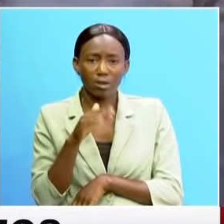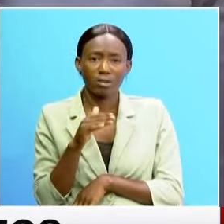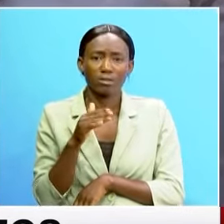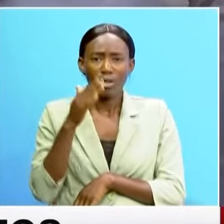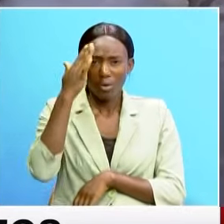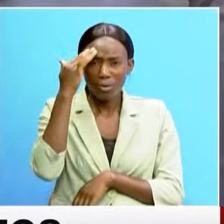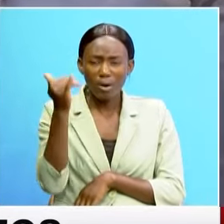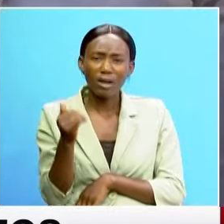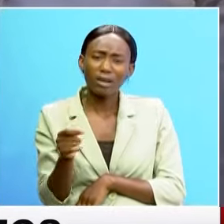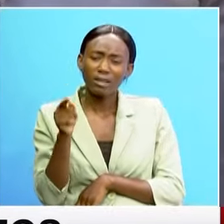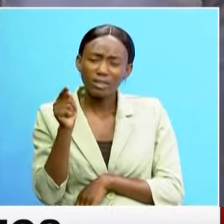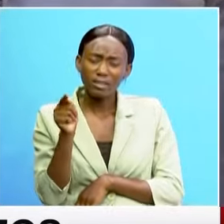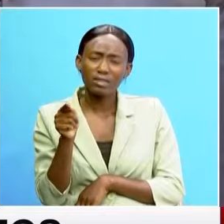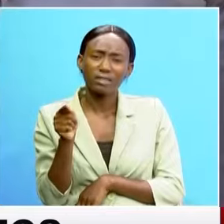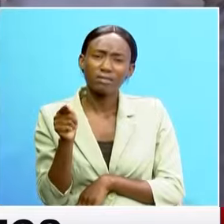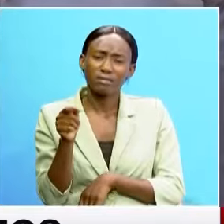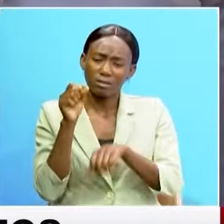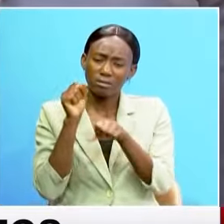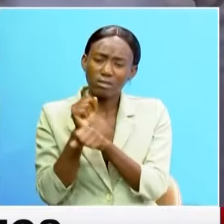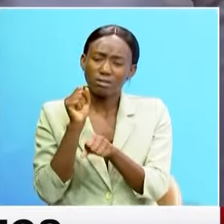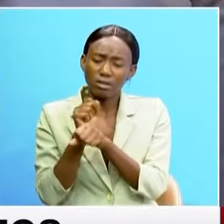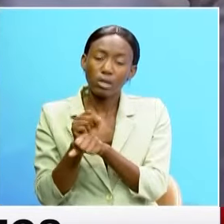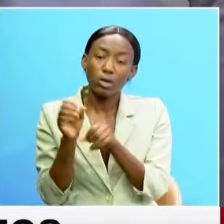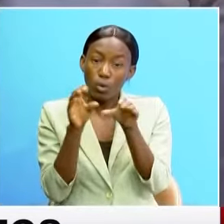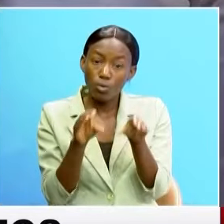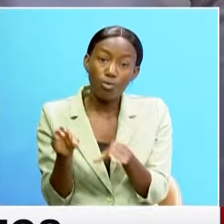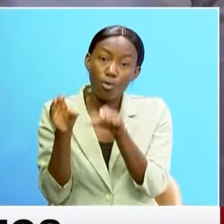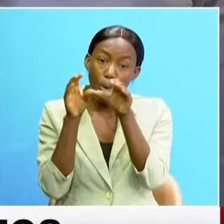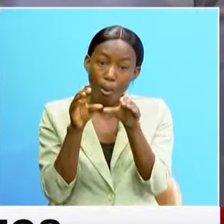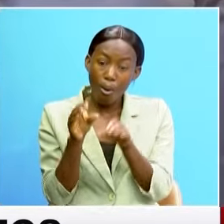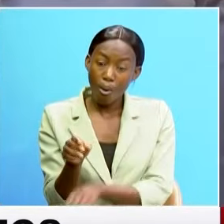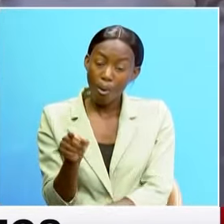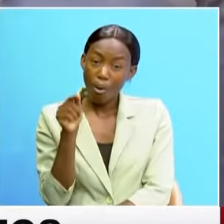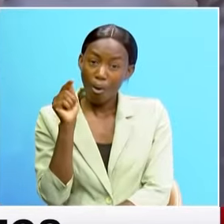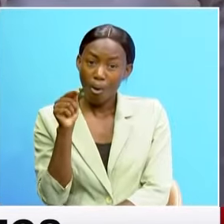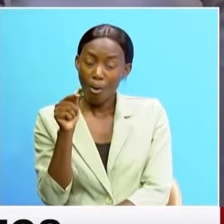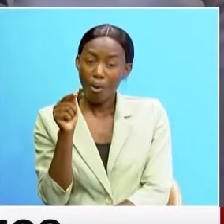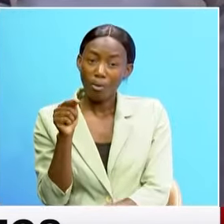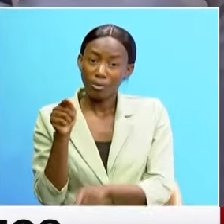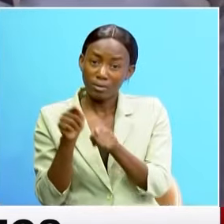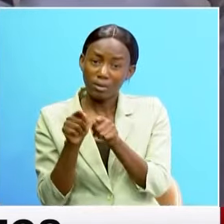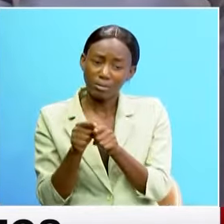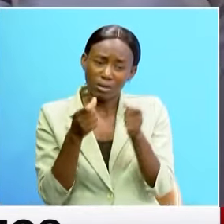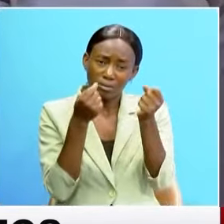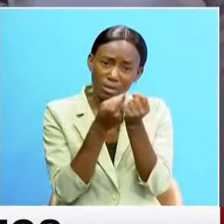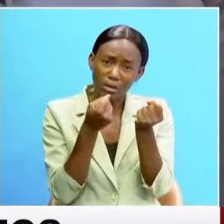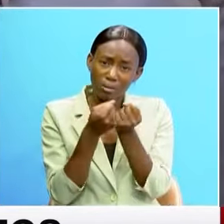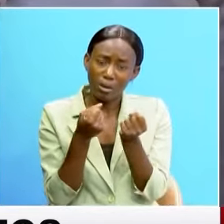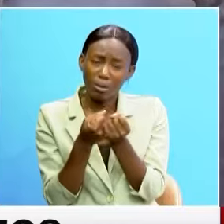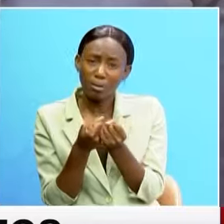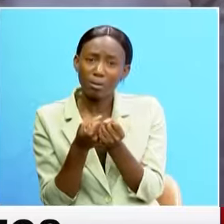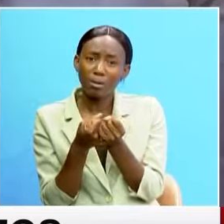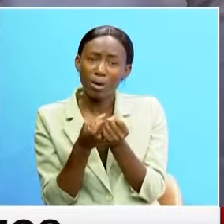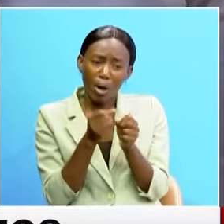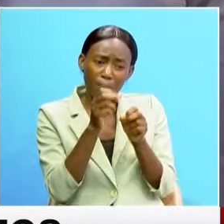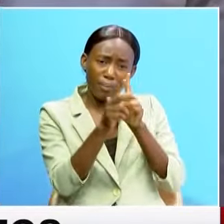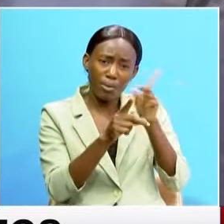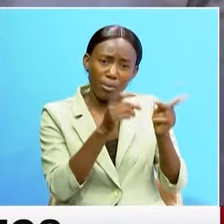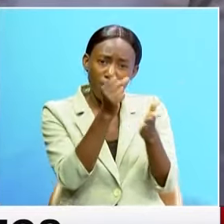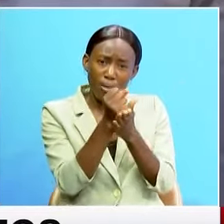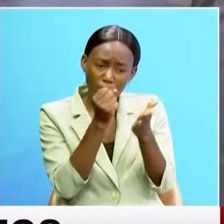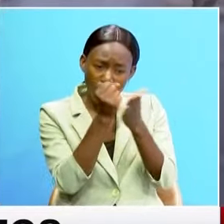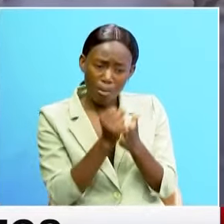the invaluable work you do in rehabilitating and reintegrating individuals